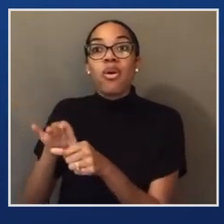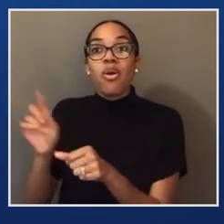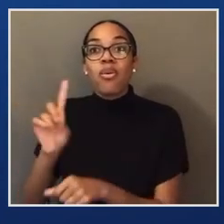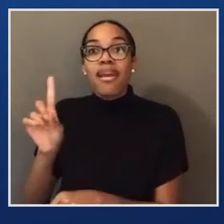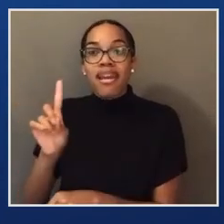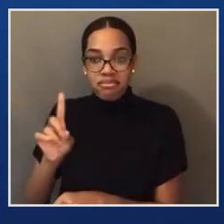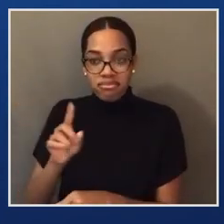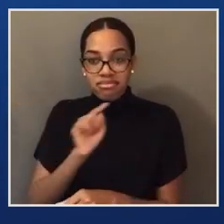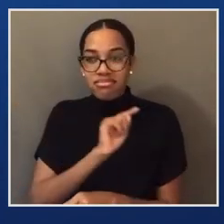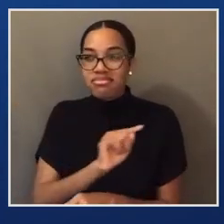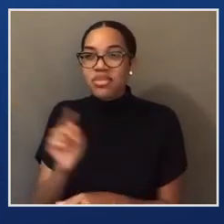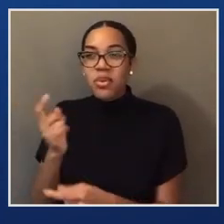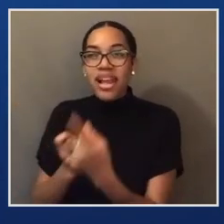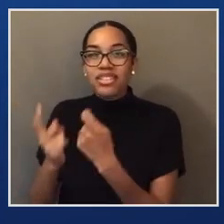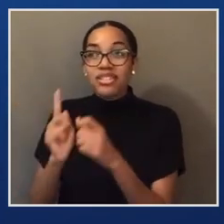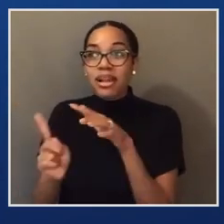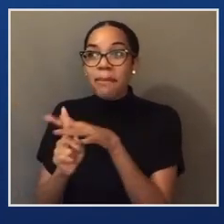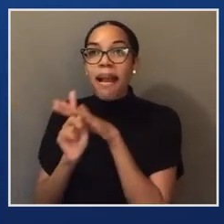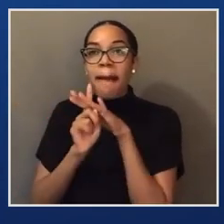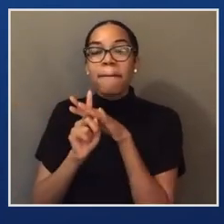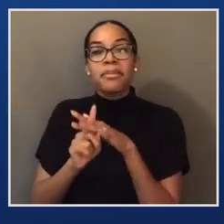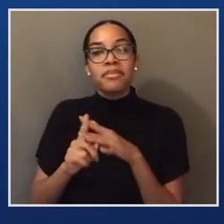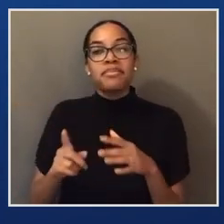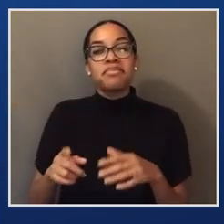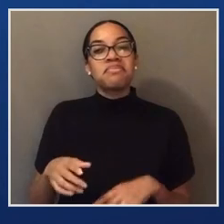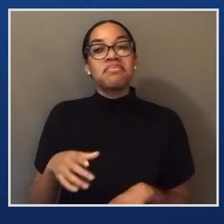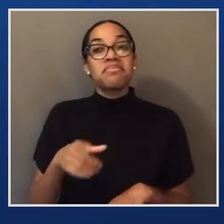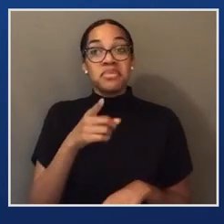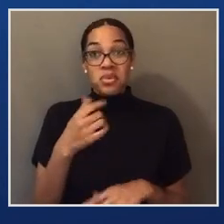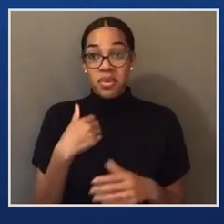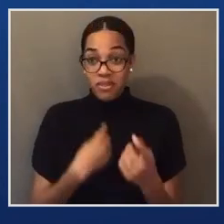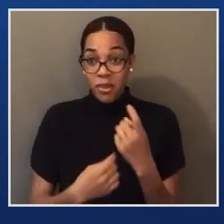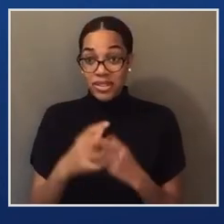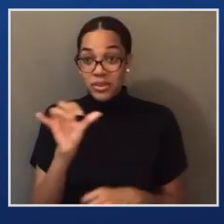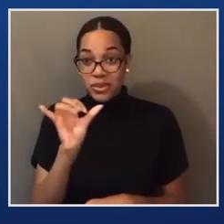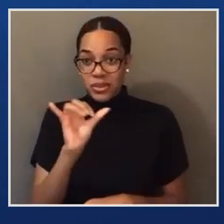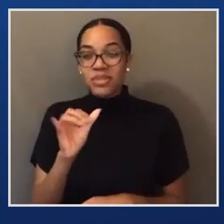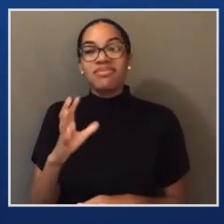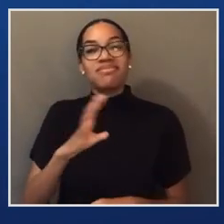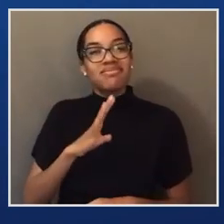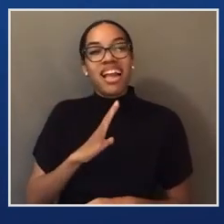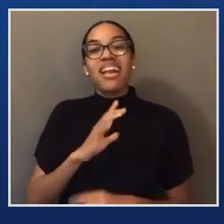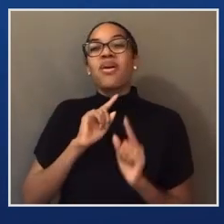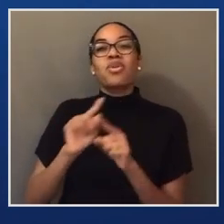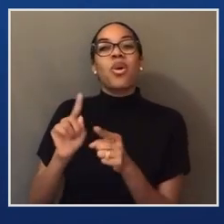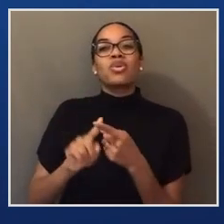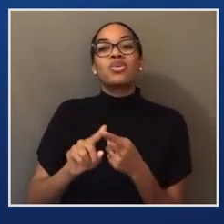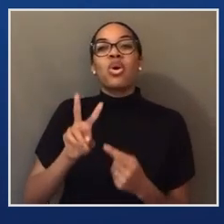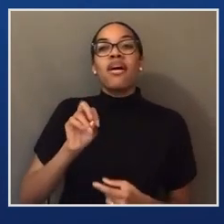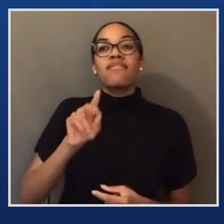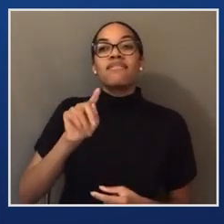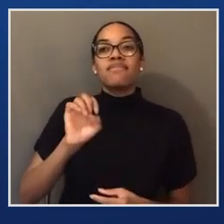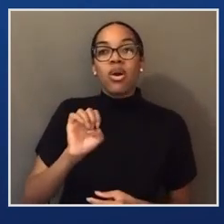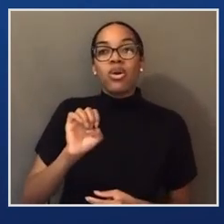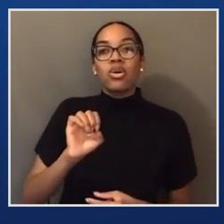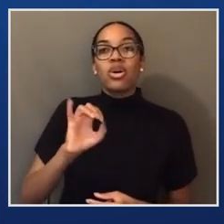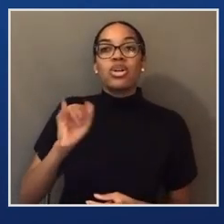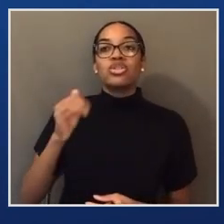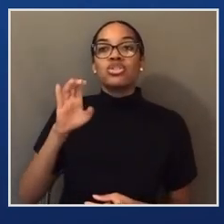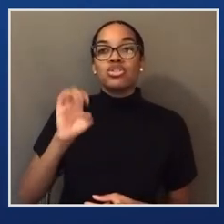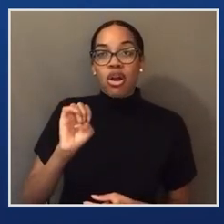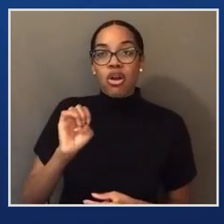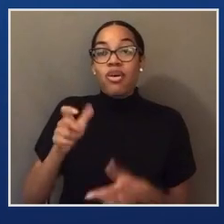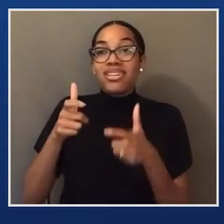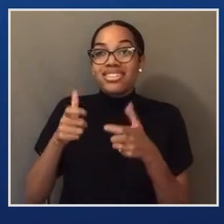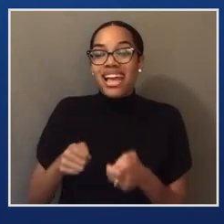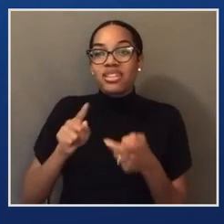help? Well, I'm glad you asked. Have them text Vote Joe to 30330 to get started on our organizing